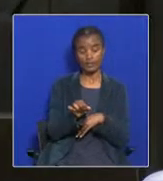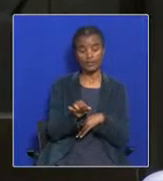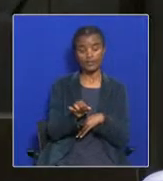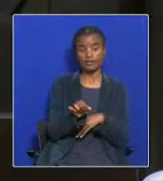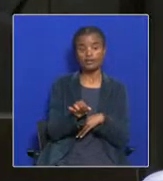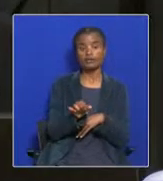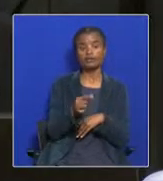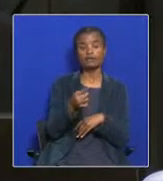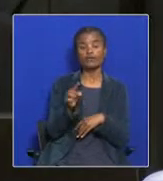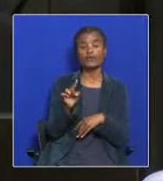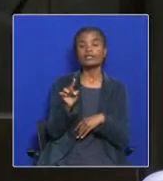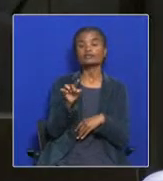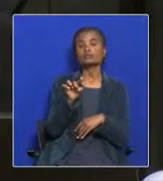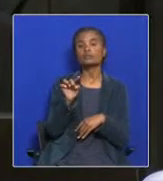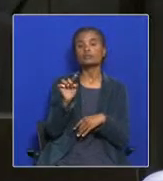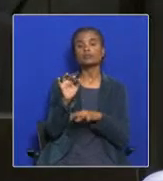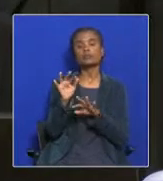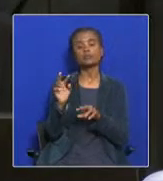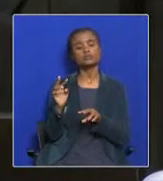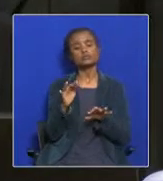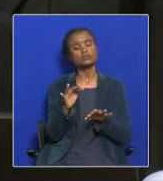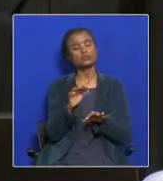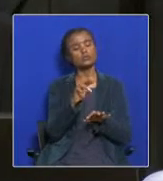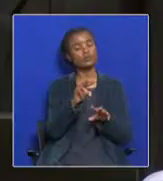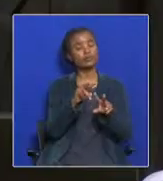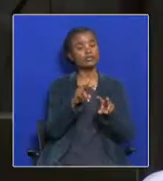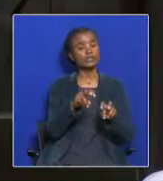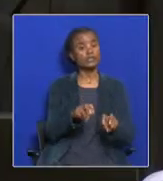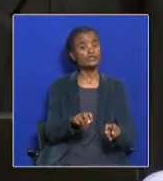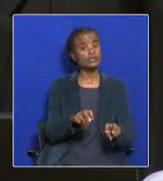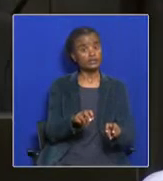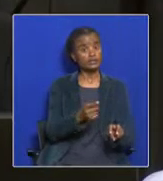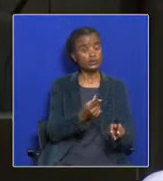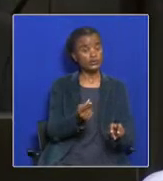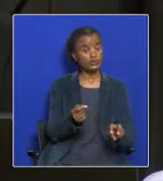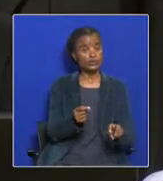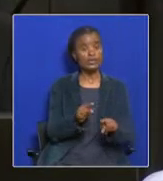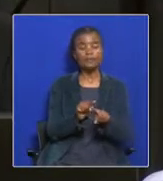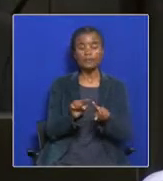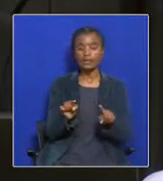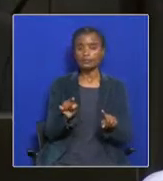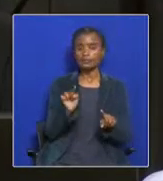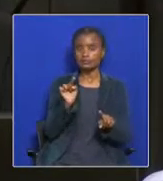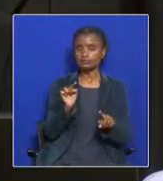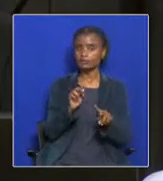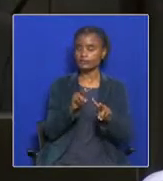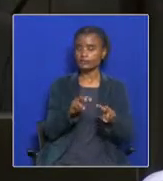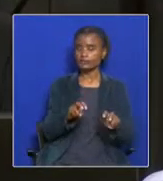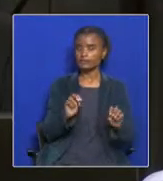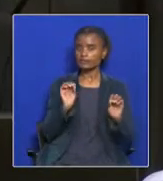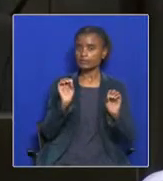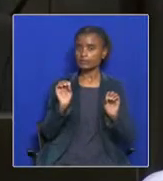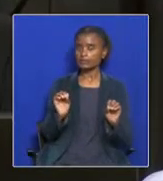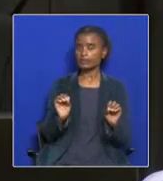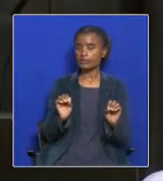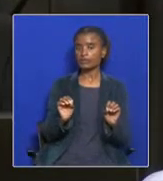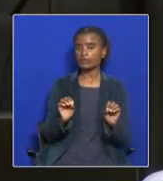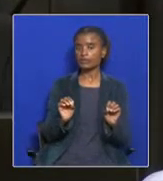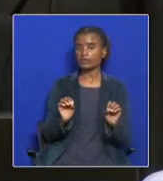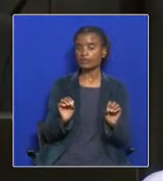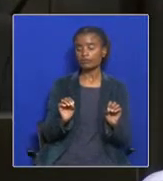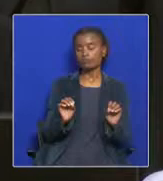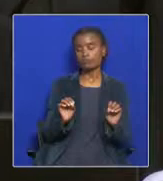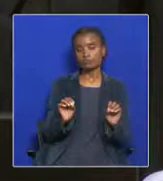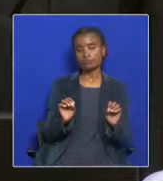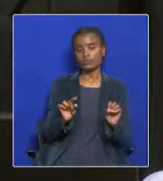an investigation when in fact there was actually no investigation you were conducting. These drugs were